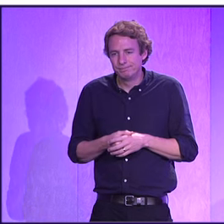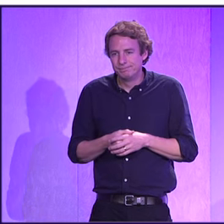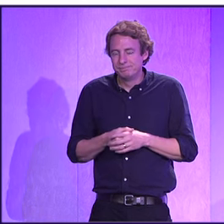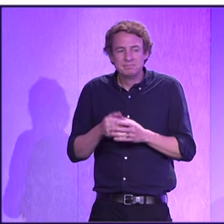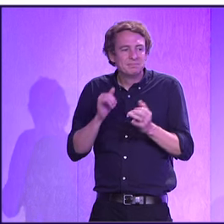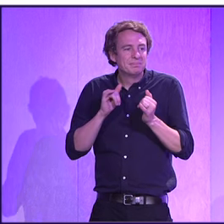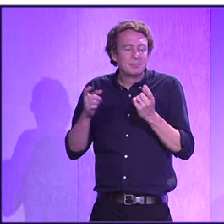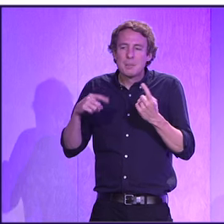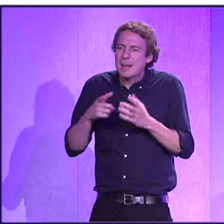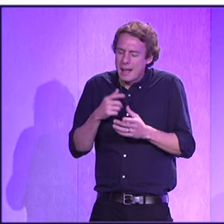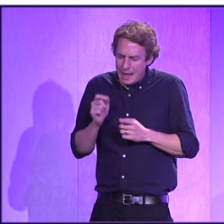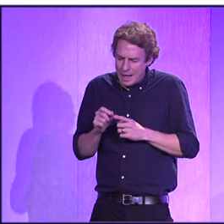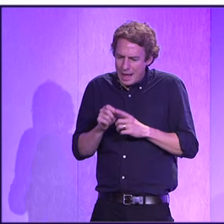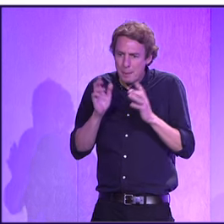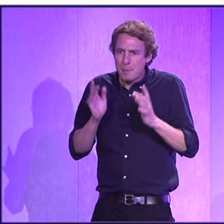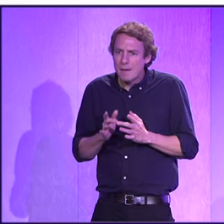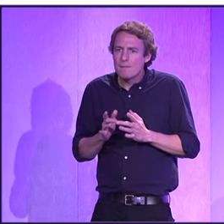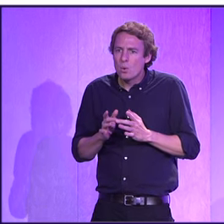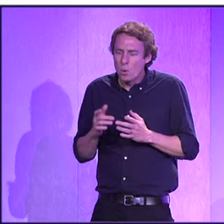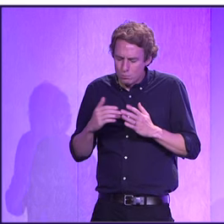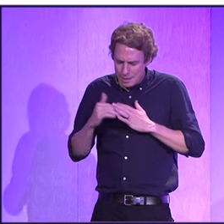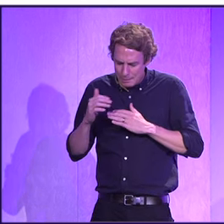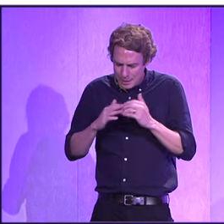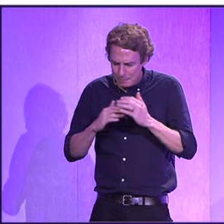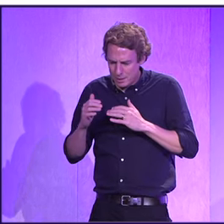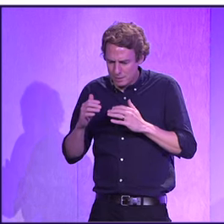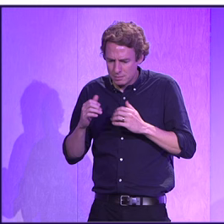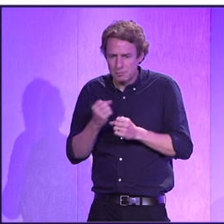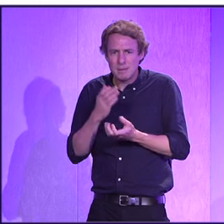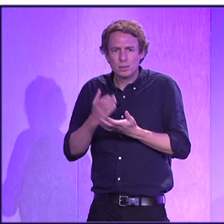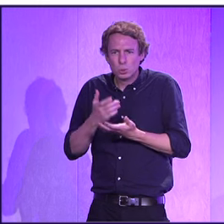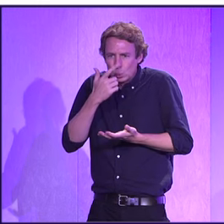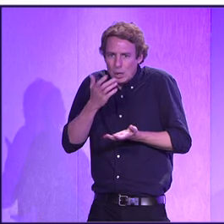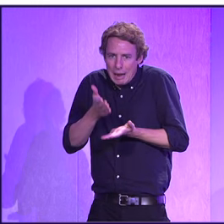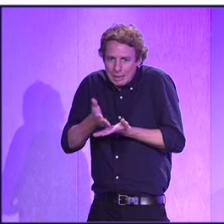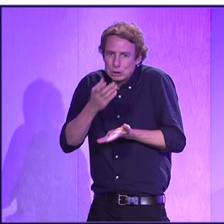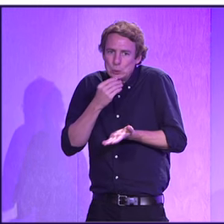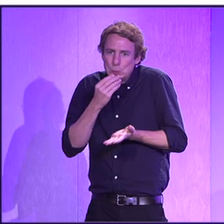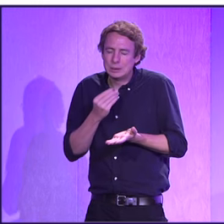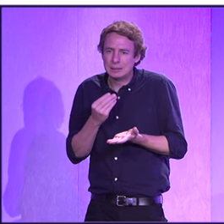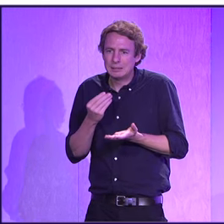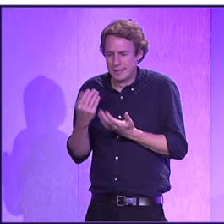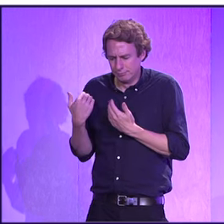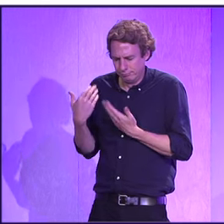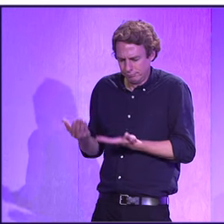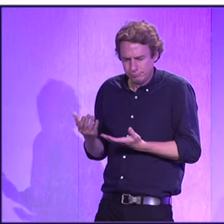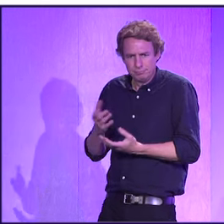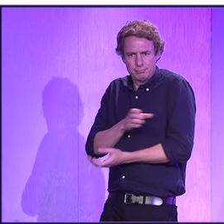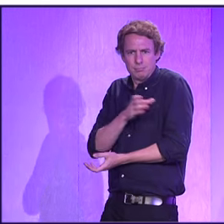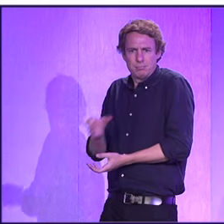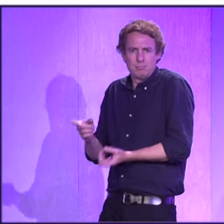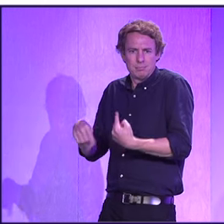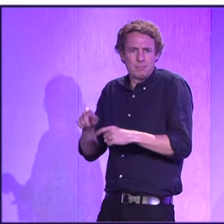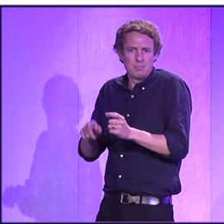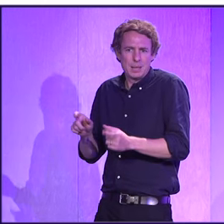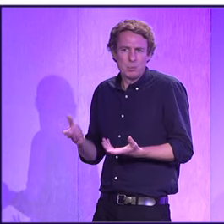are building an application platform for the rest of your organization, make it usable, enable the people. Add the value so that